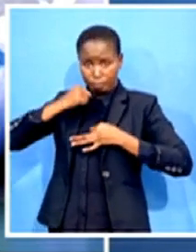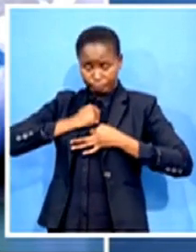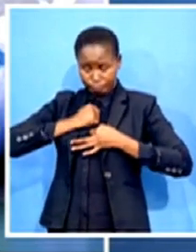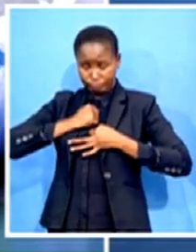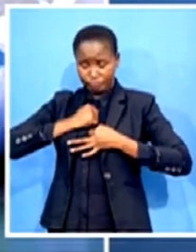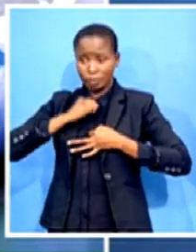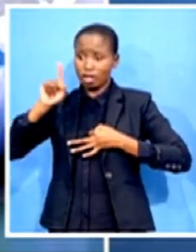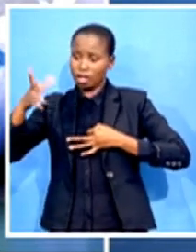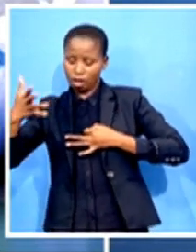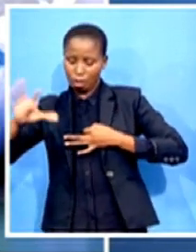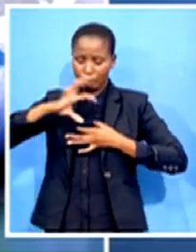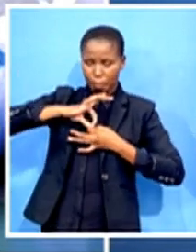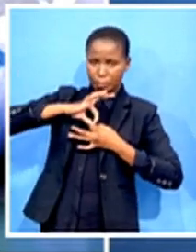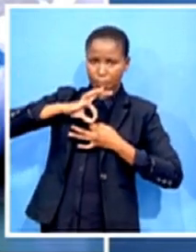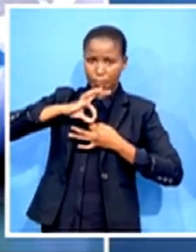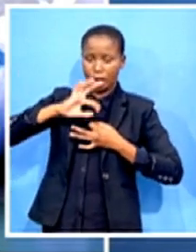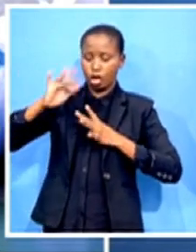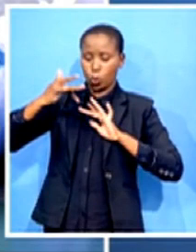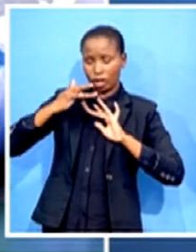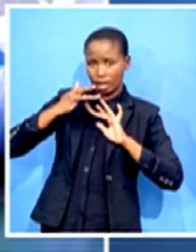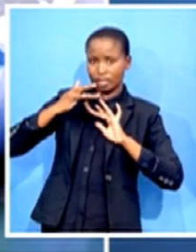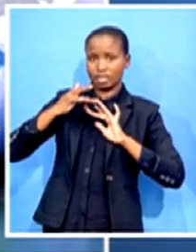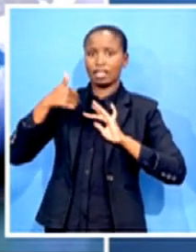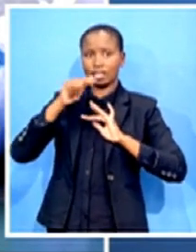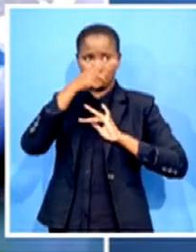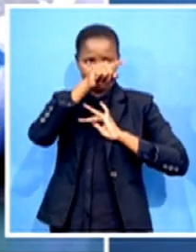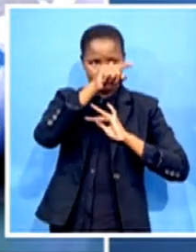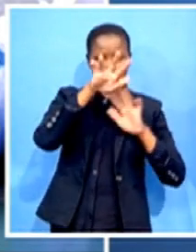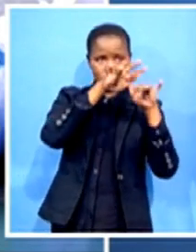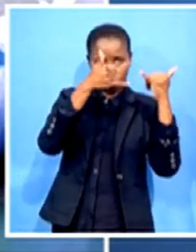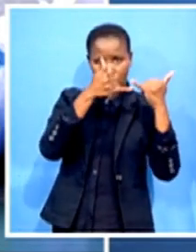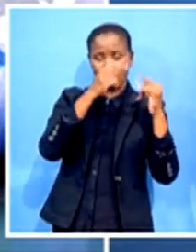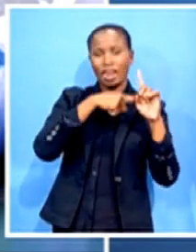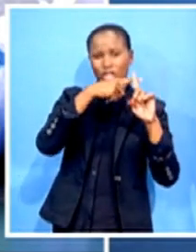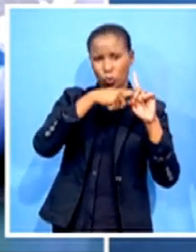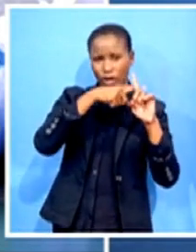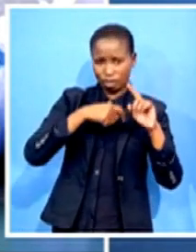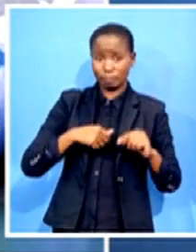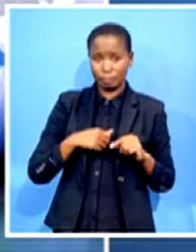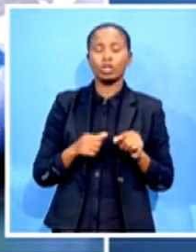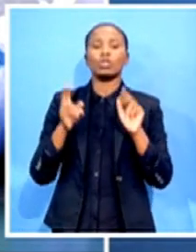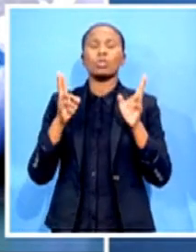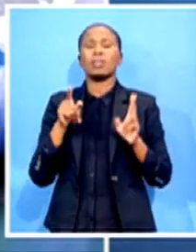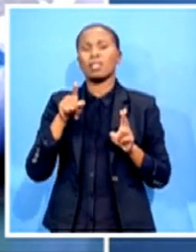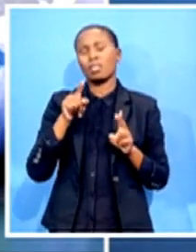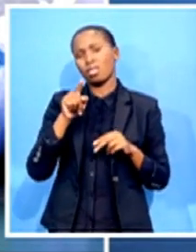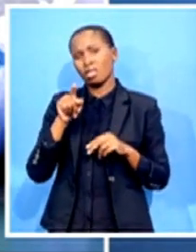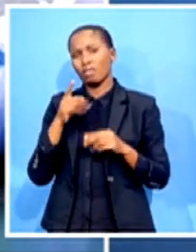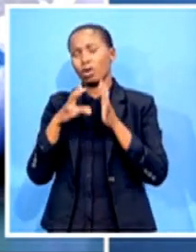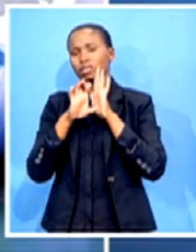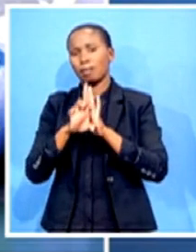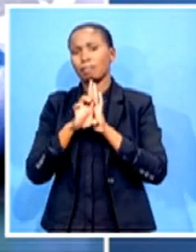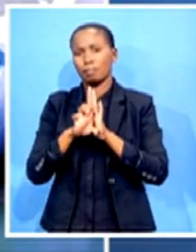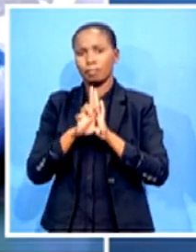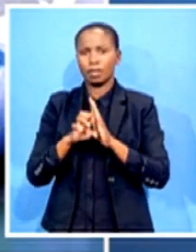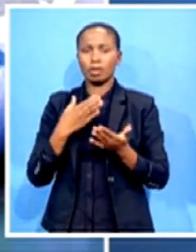back to corporate networks. And fundamentally, what you referred to, Blaine, are examples of where hackers are now